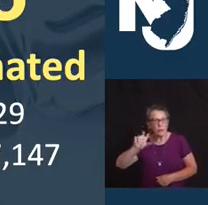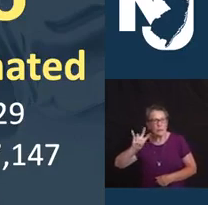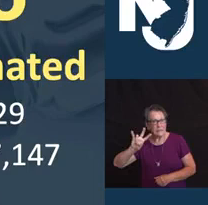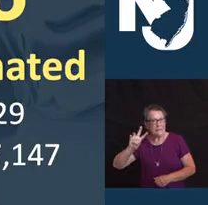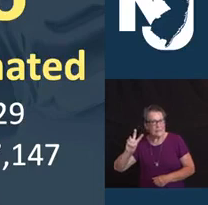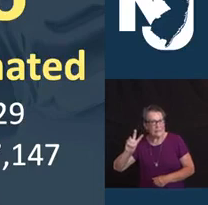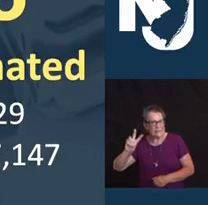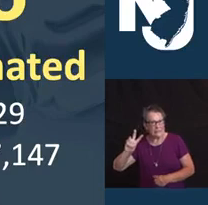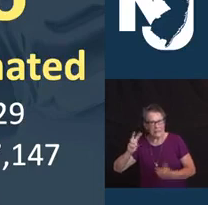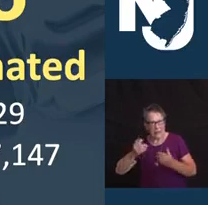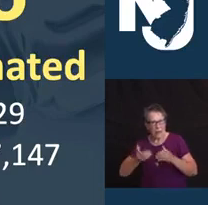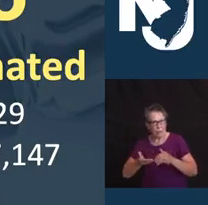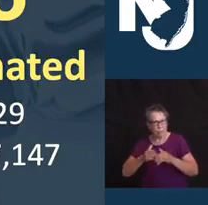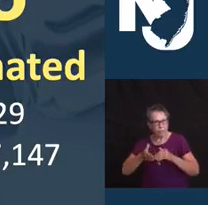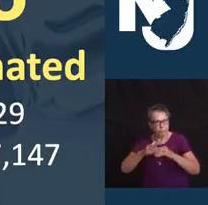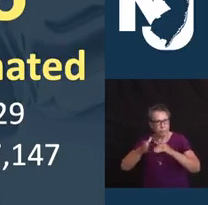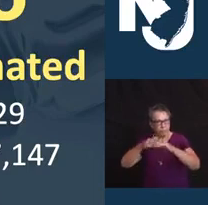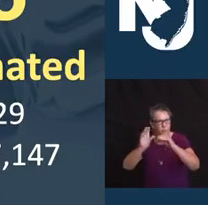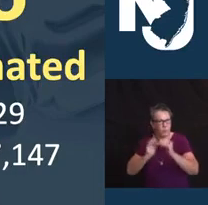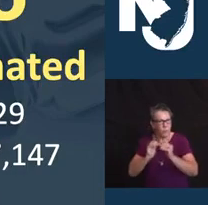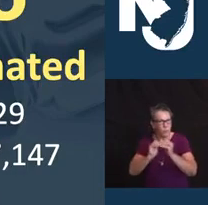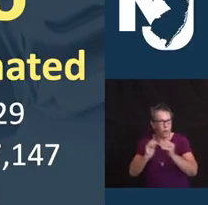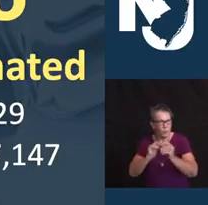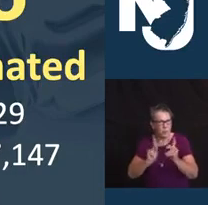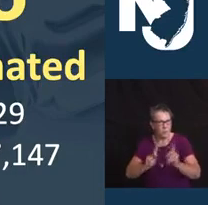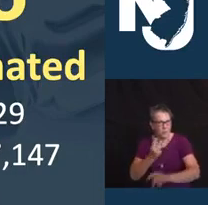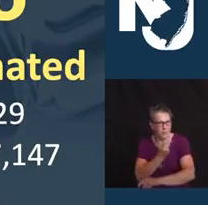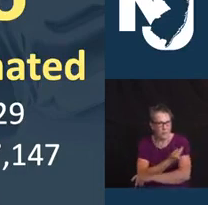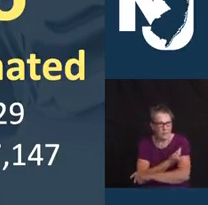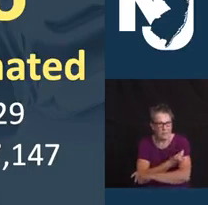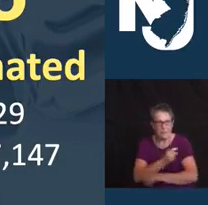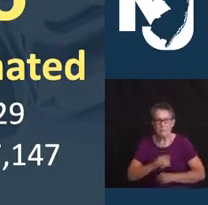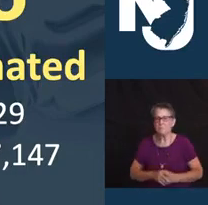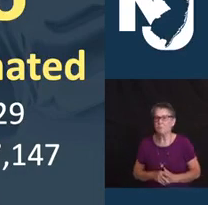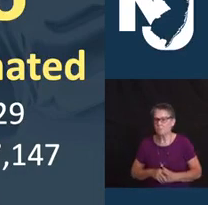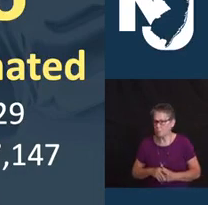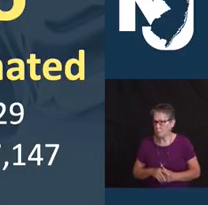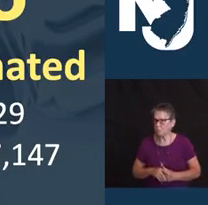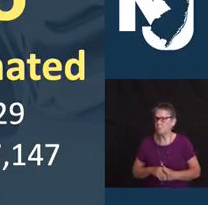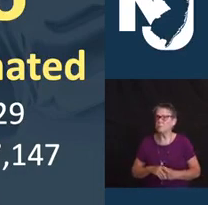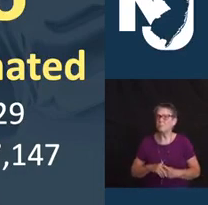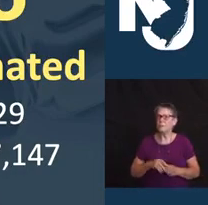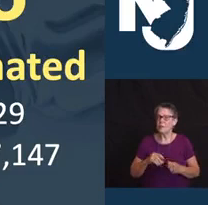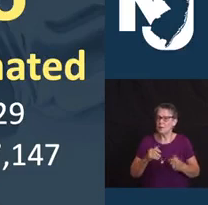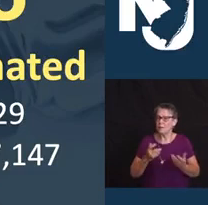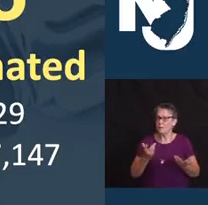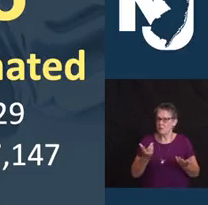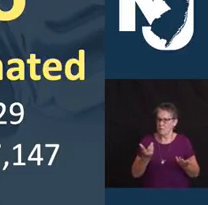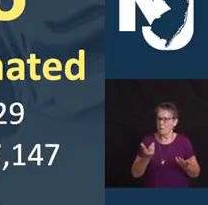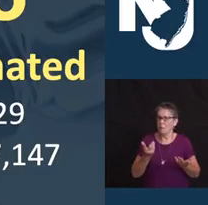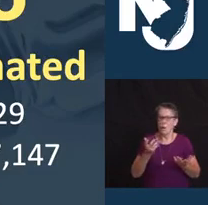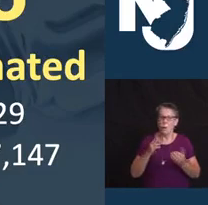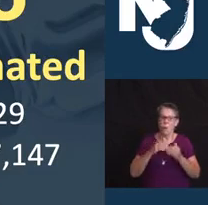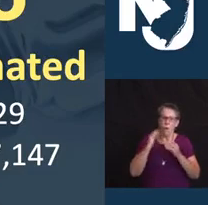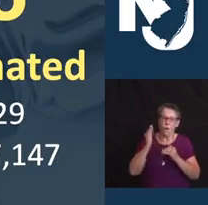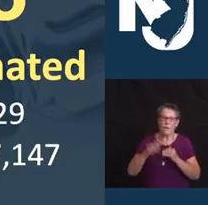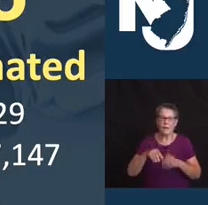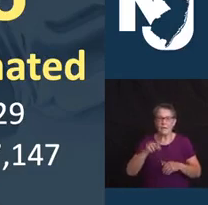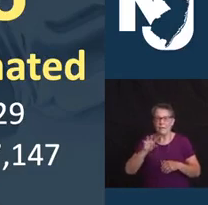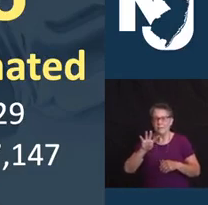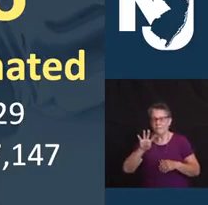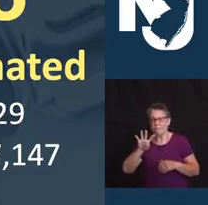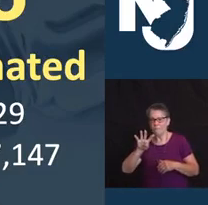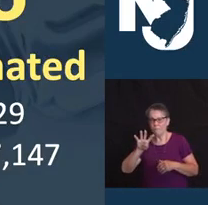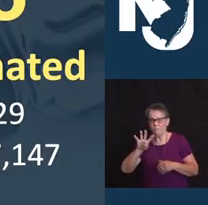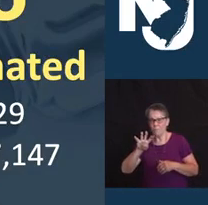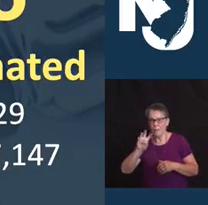5,362,376. And by the way, Judy and Tina, we have to note that more than 640,000 additional folks have received their first